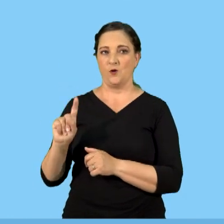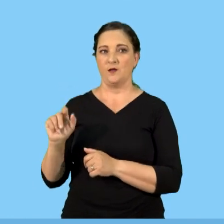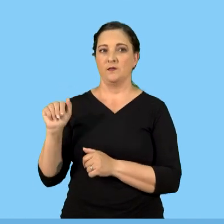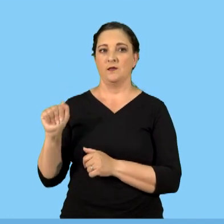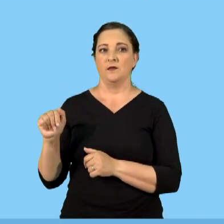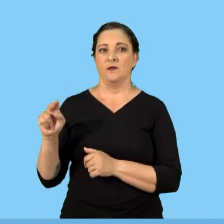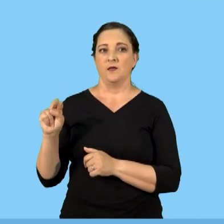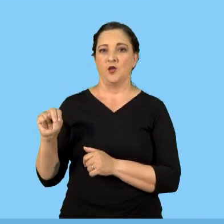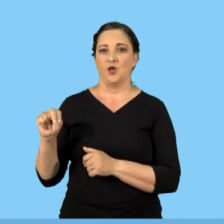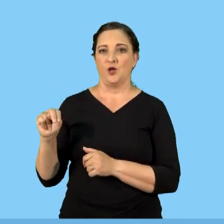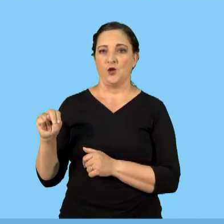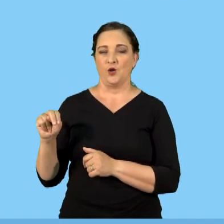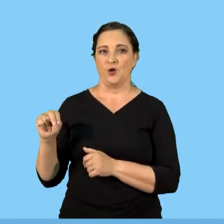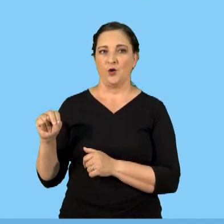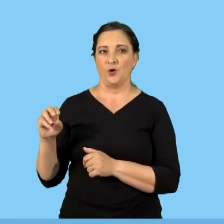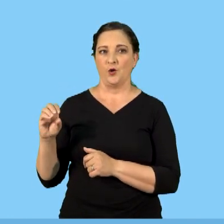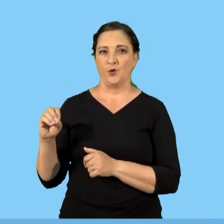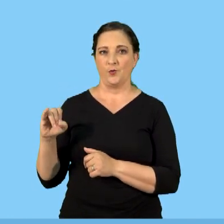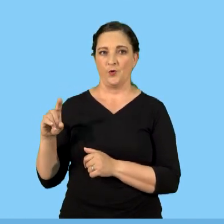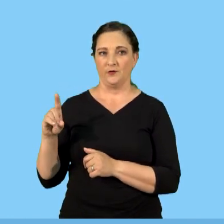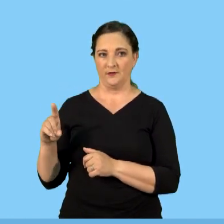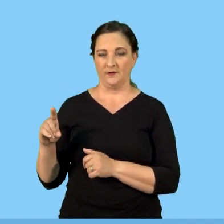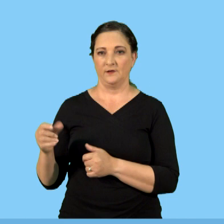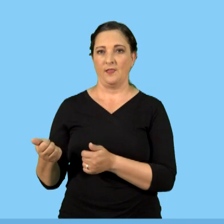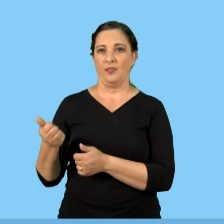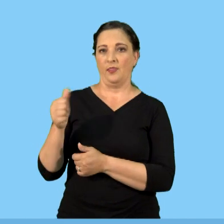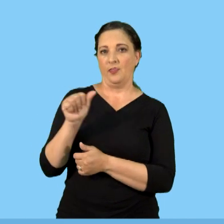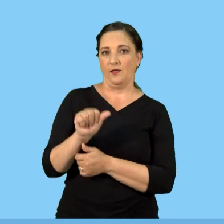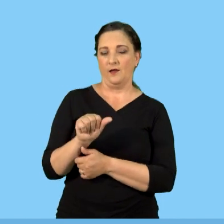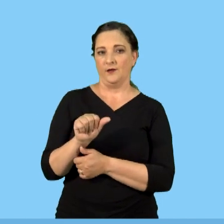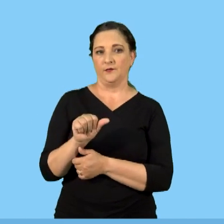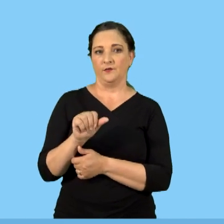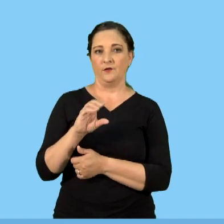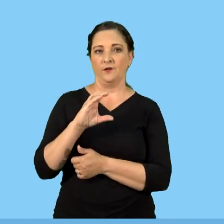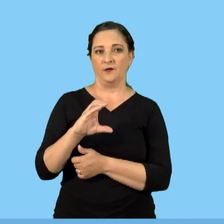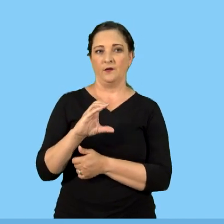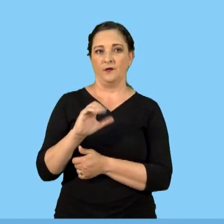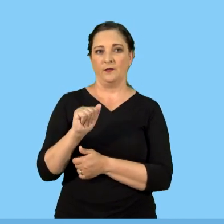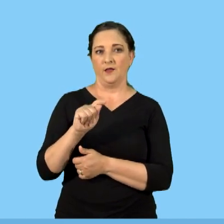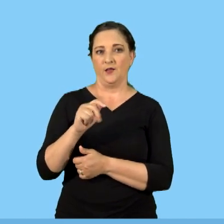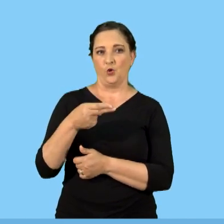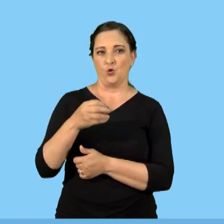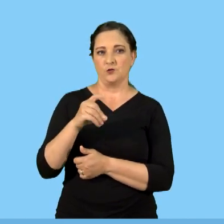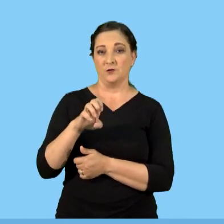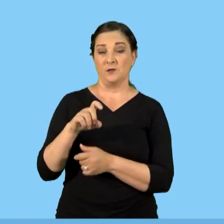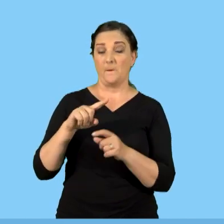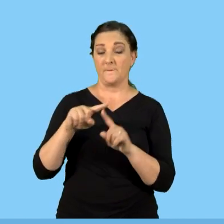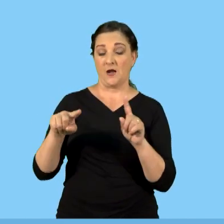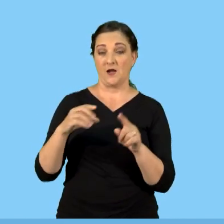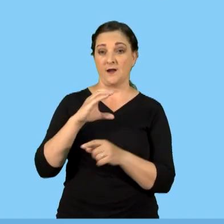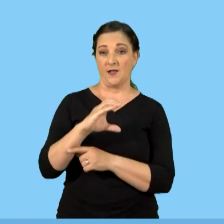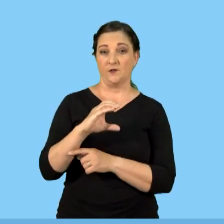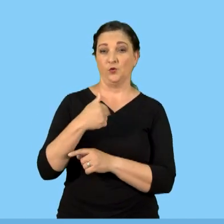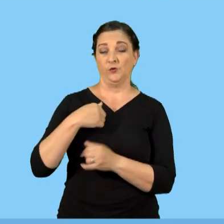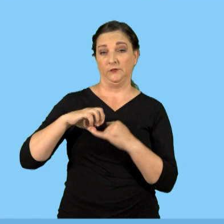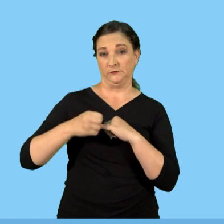as one of our metal, and then we're going to have the cathode as the other metal here. So we are trying to protect